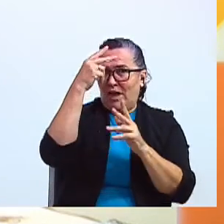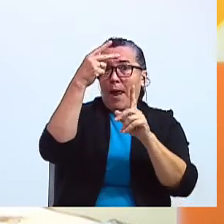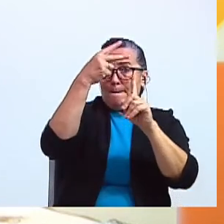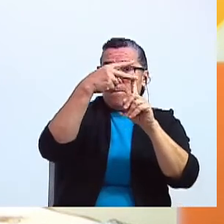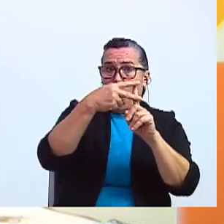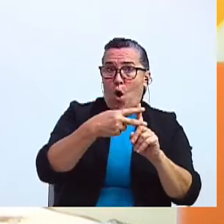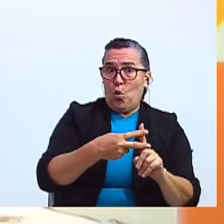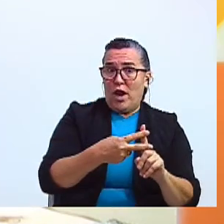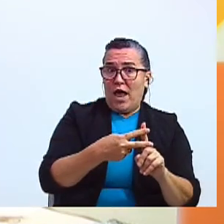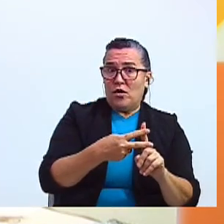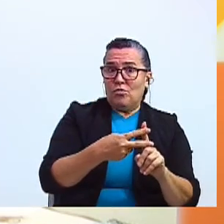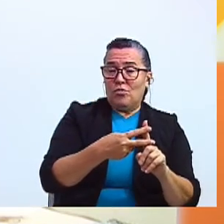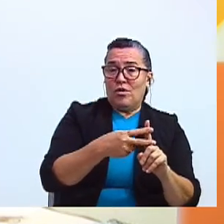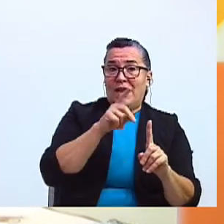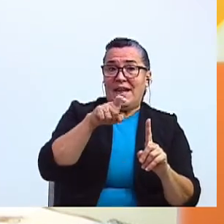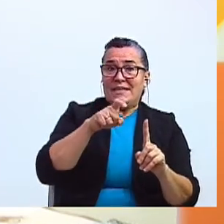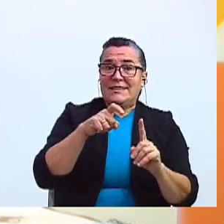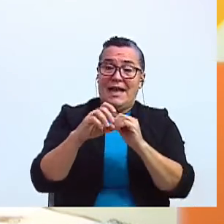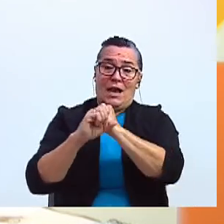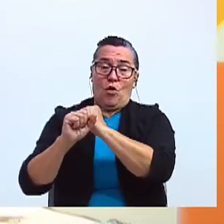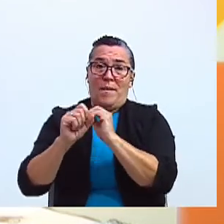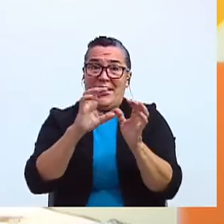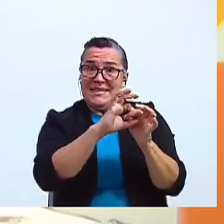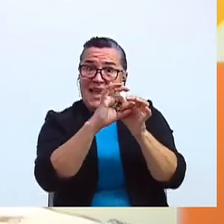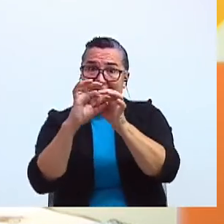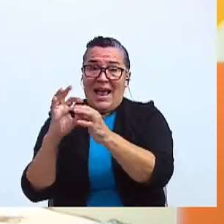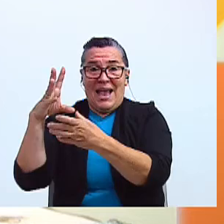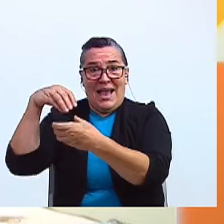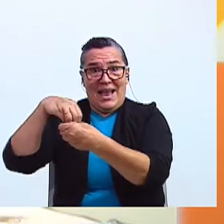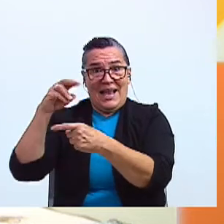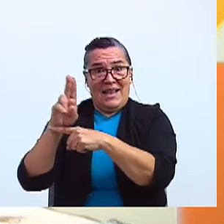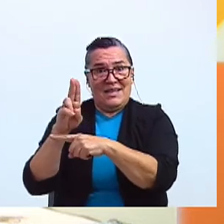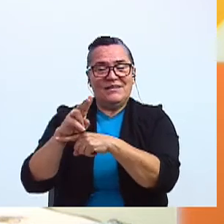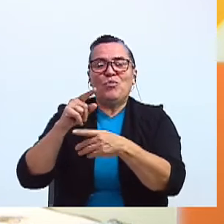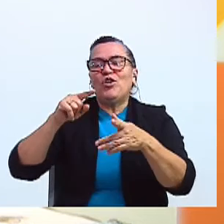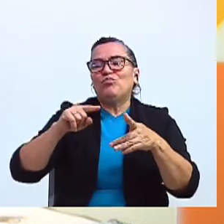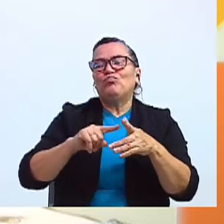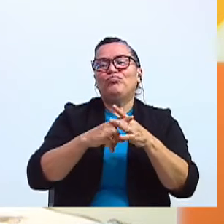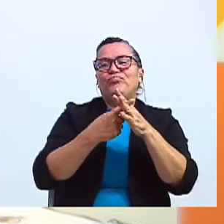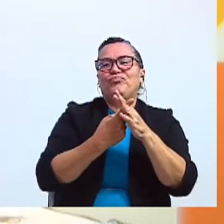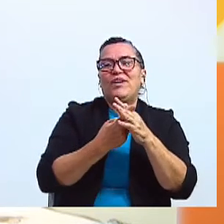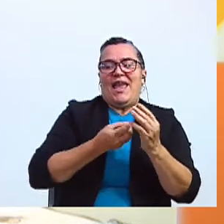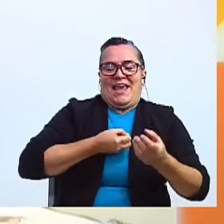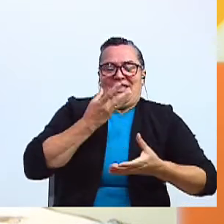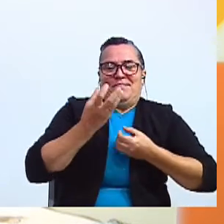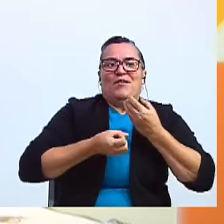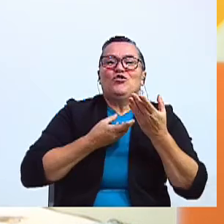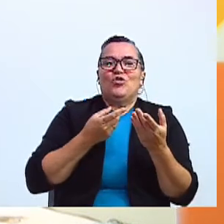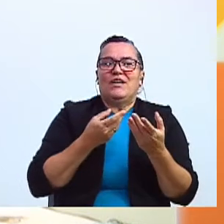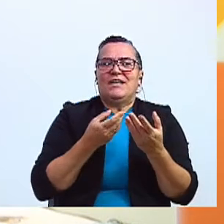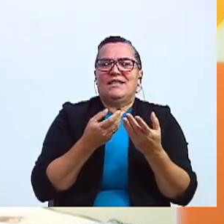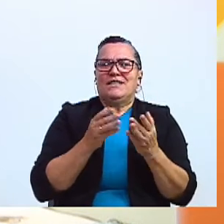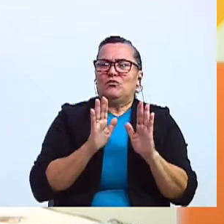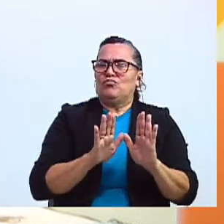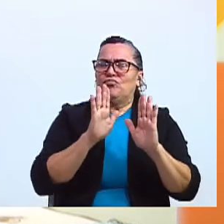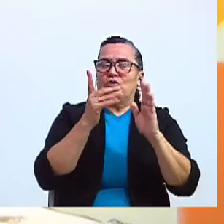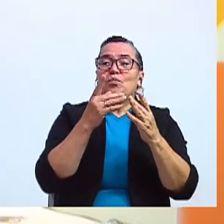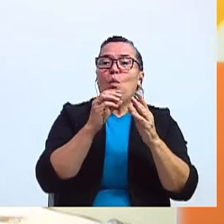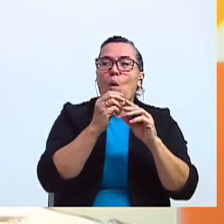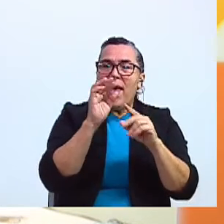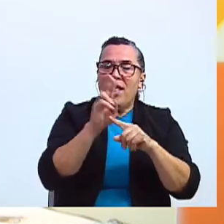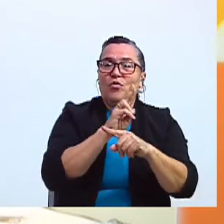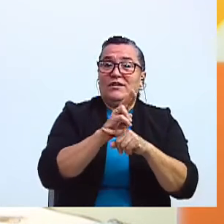vocabulary you may use in your commercial, I'm going to introduce you some very useful expressions you can use for creating the